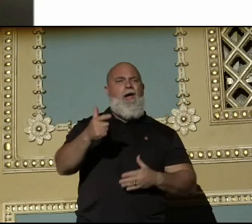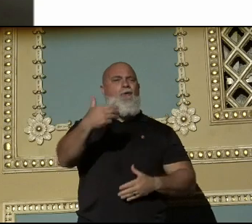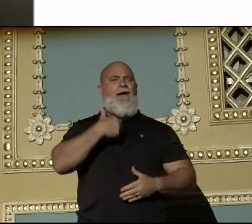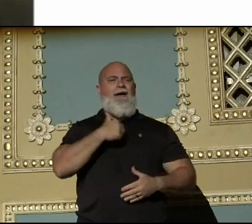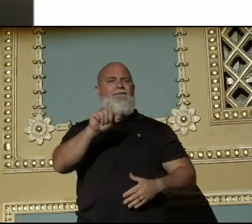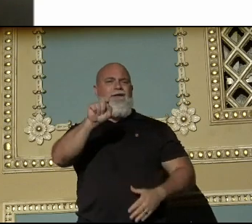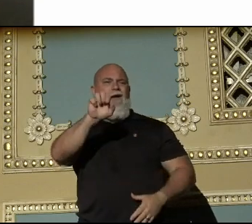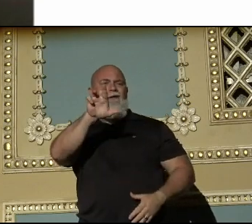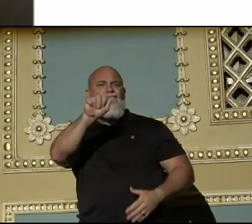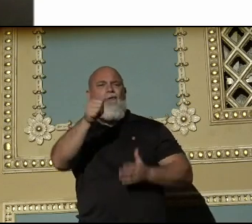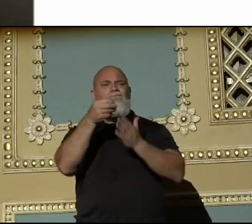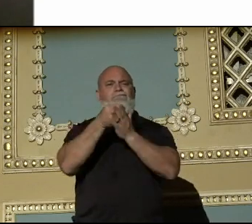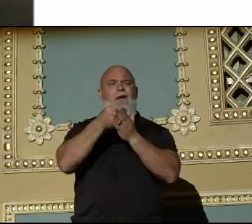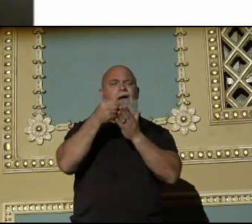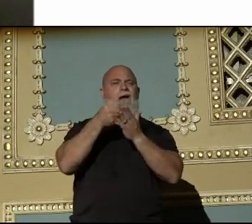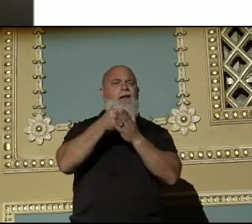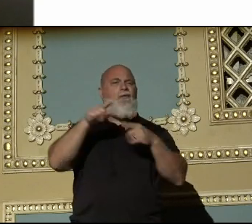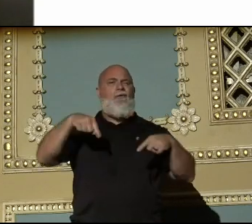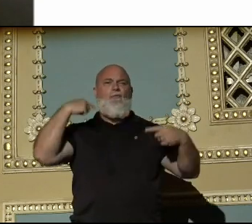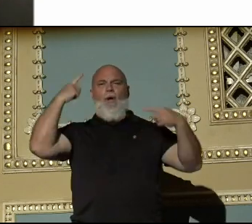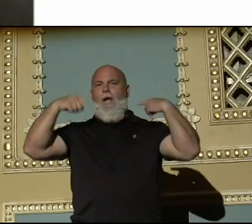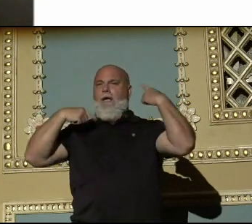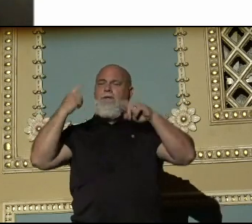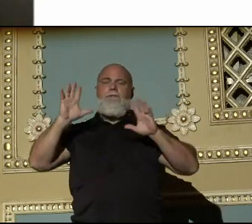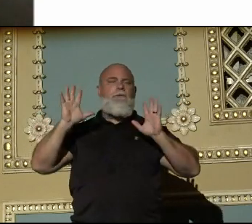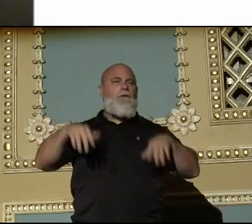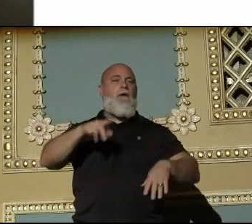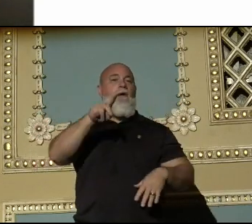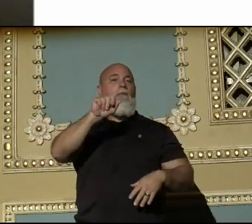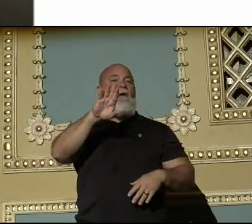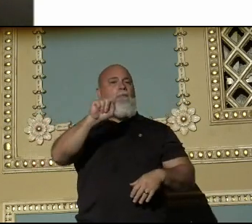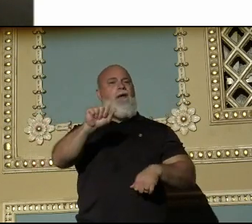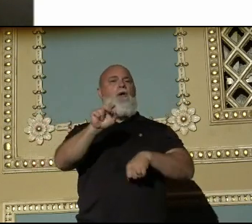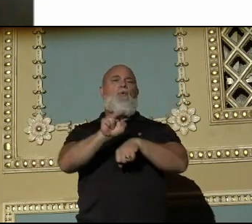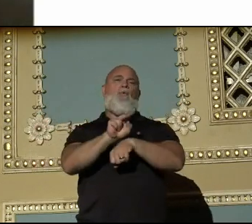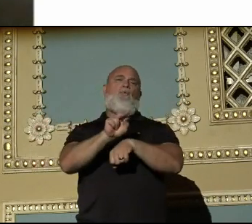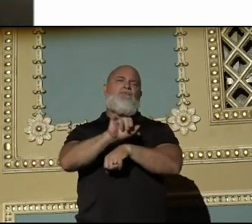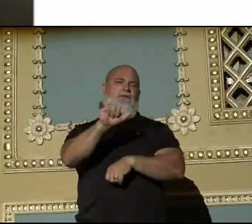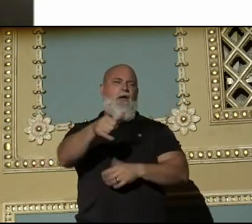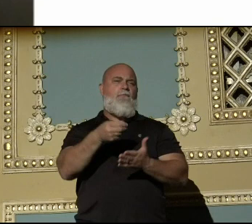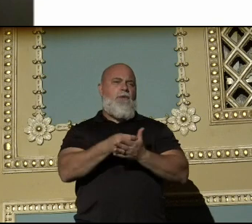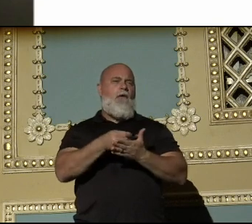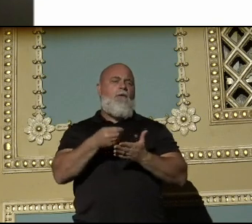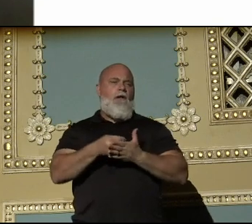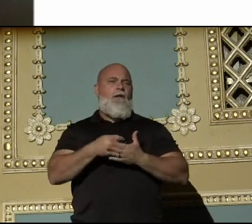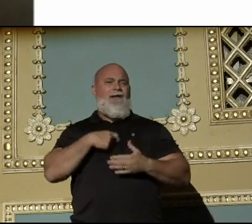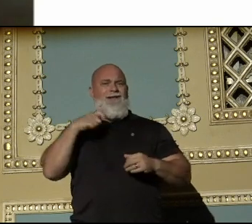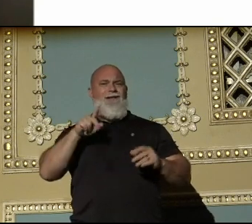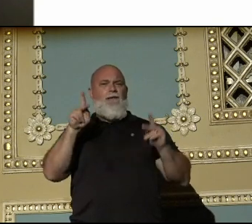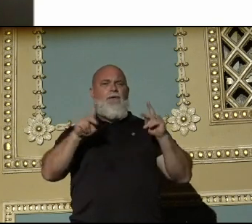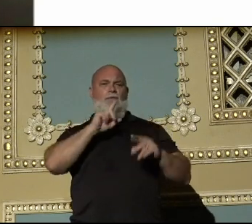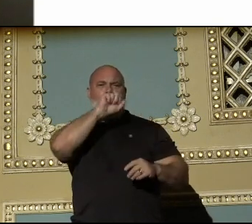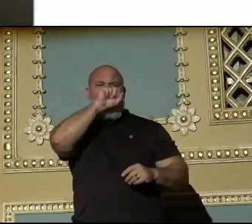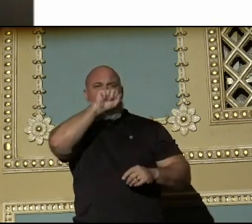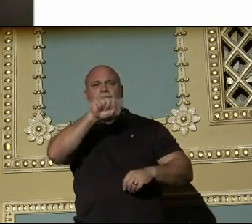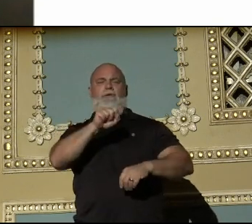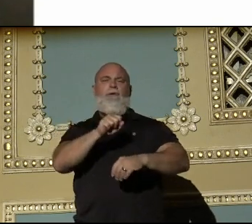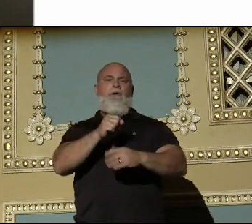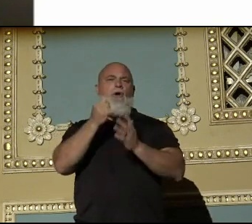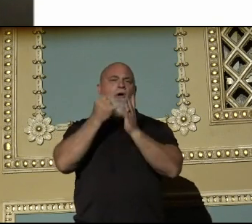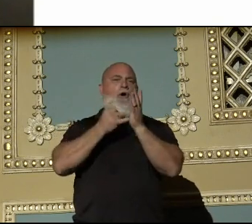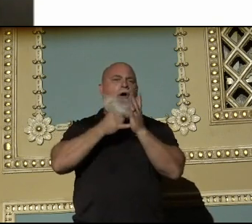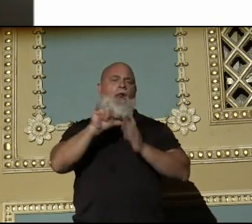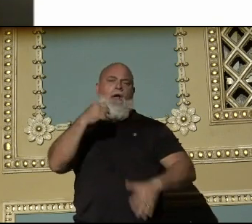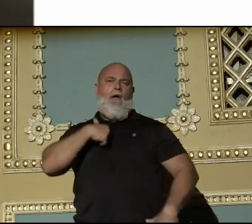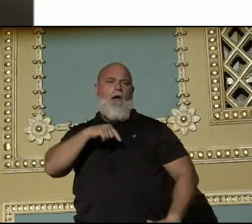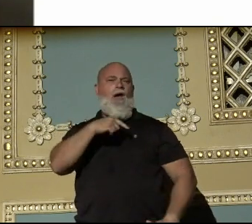cash during all of this craziness, the Paramount could use it. We need people who love the arts as much as we do to help out right